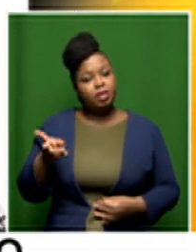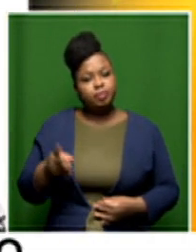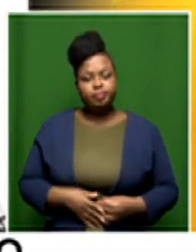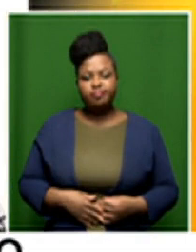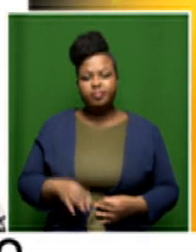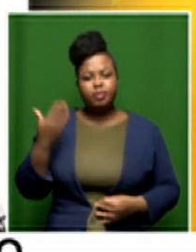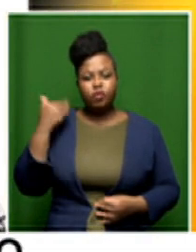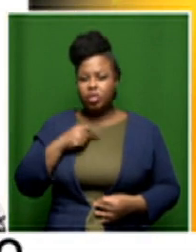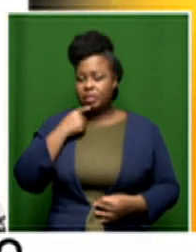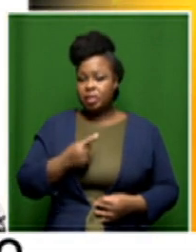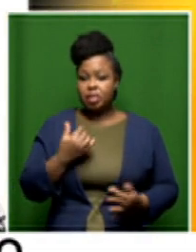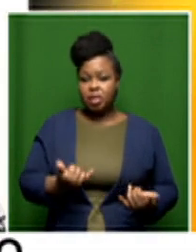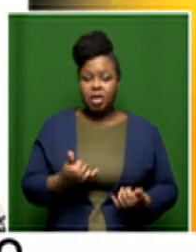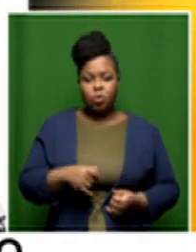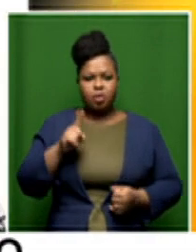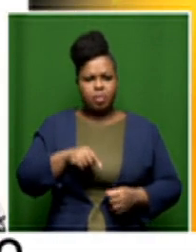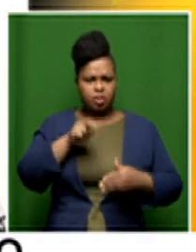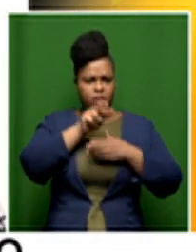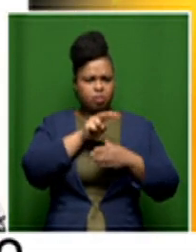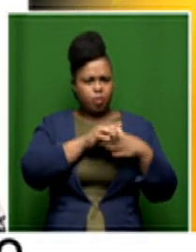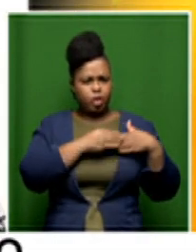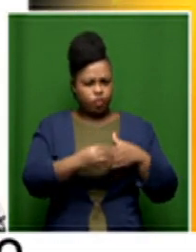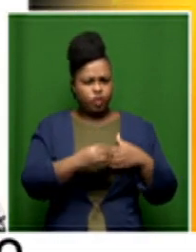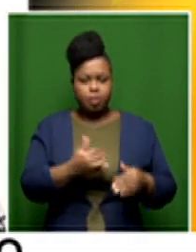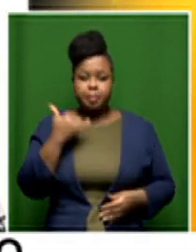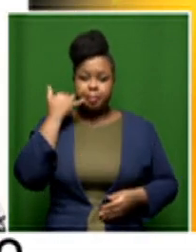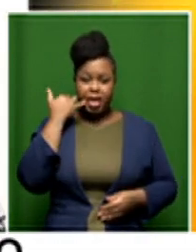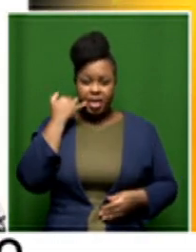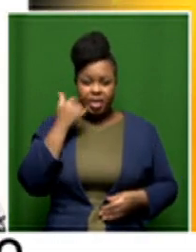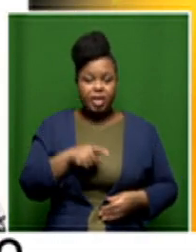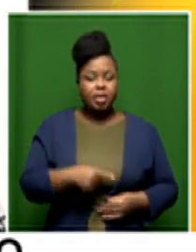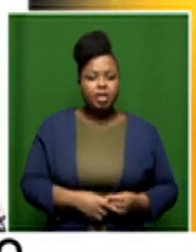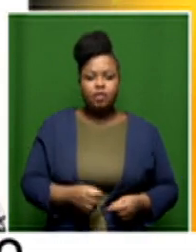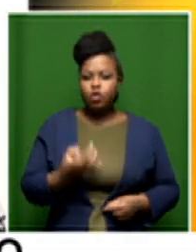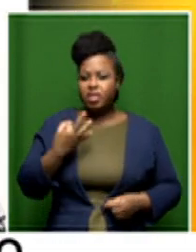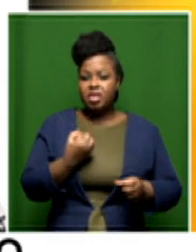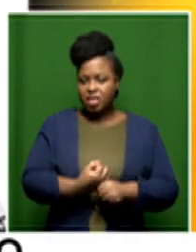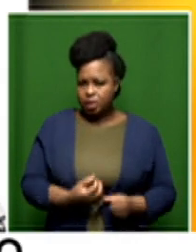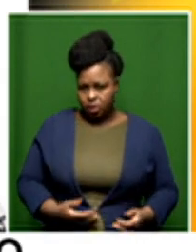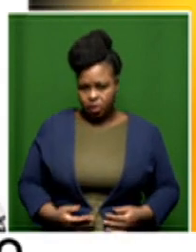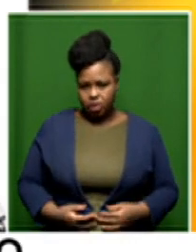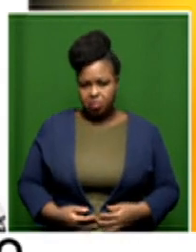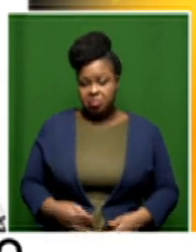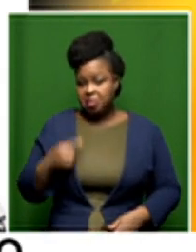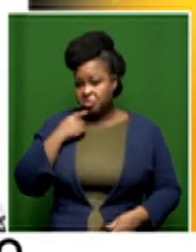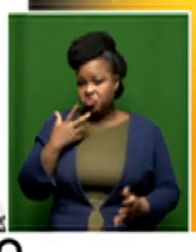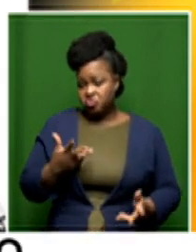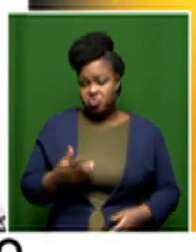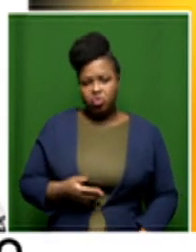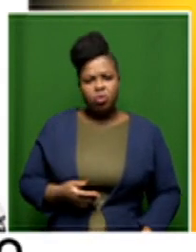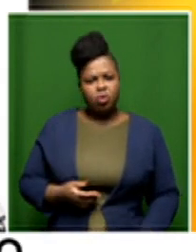the talk that he now has to be under a mentorship of former President Thabo Mbeki for about 3 years. I mean, that's the talk about the